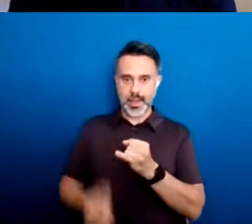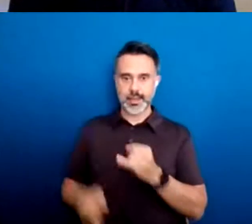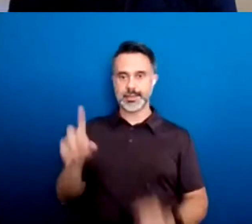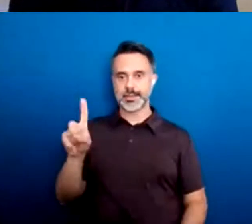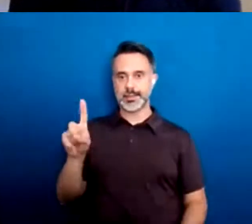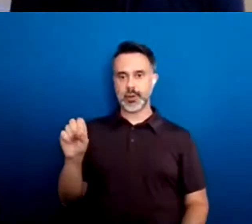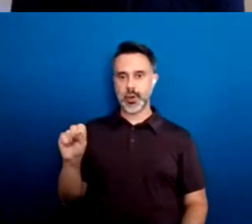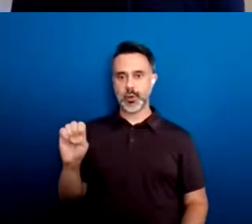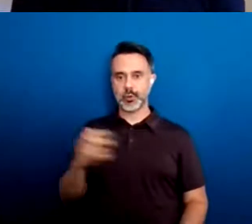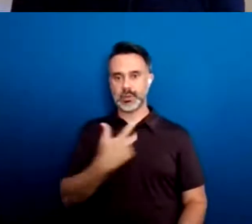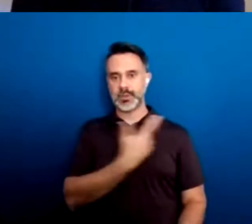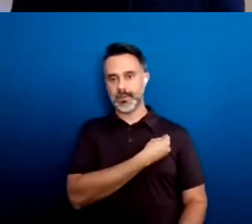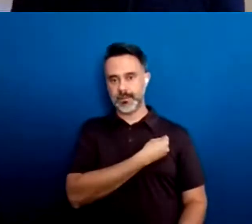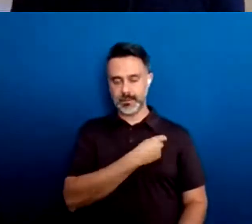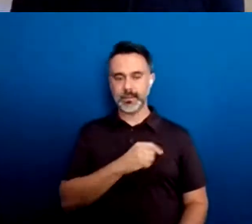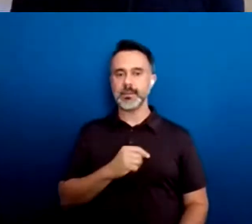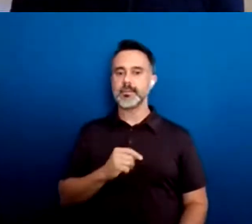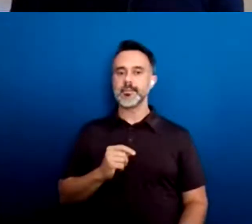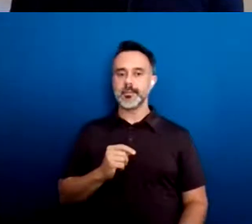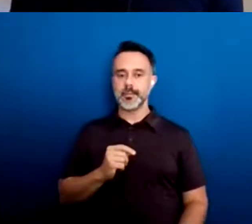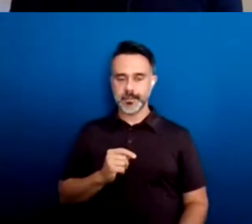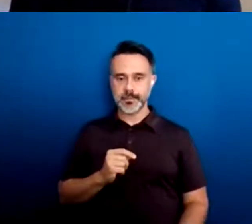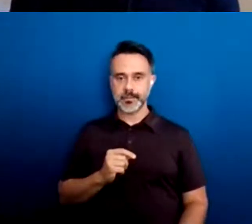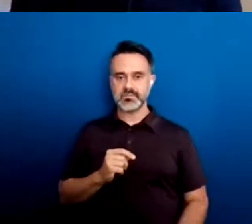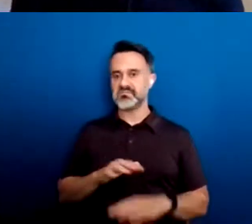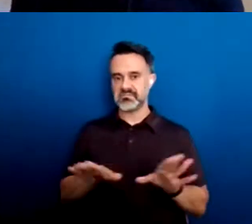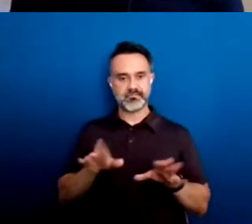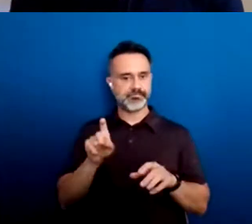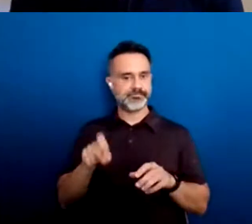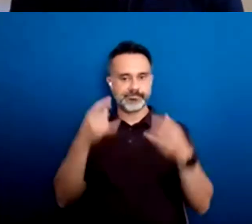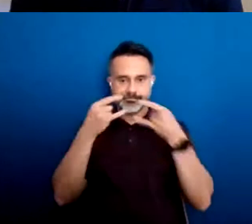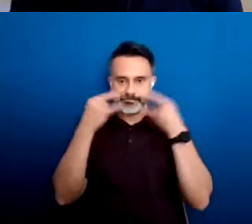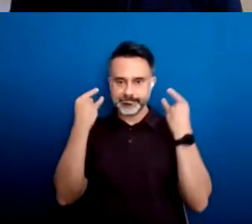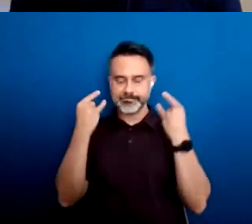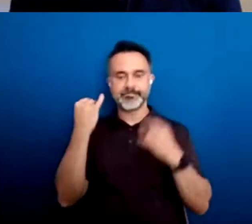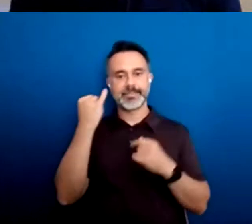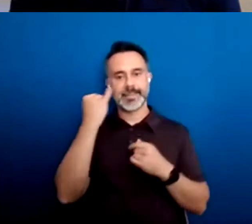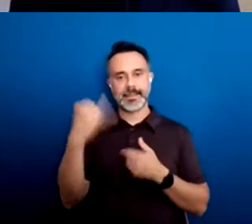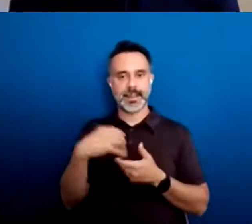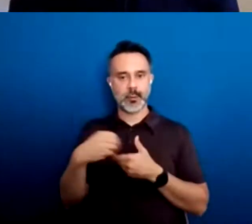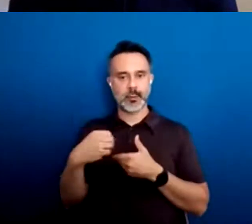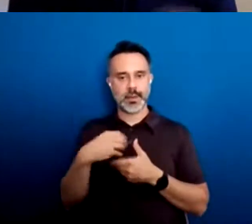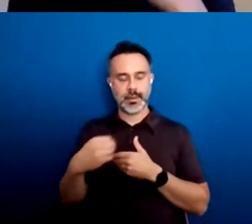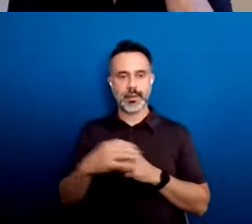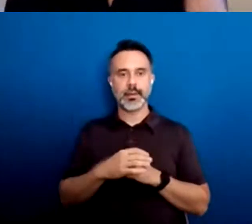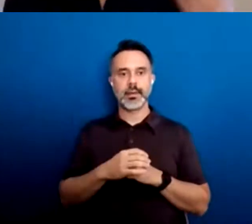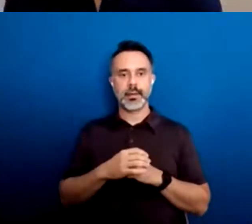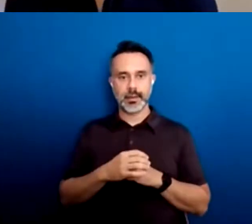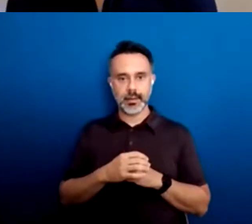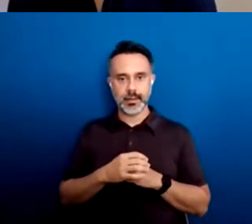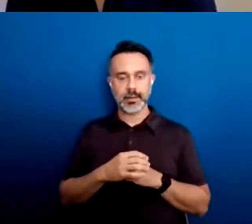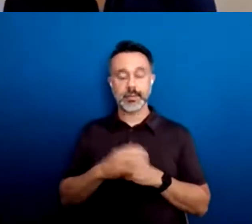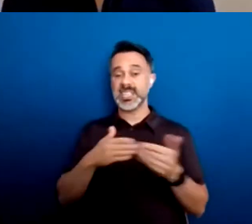their series, would no longer need to wear face coverings once they're fully vaccinated, even in